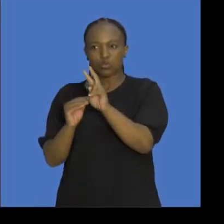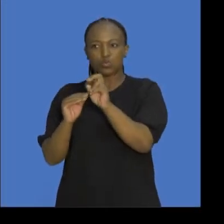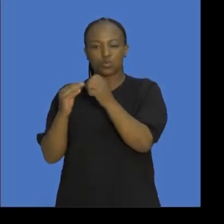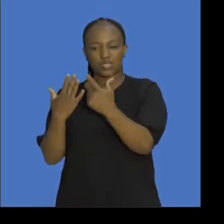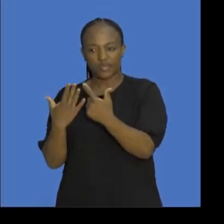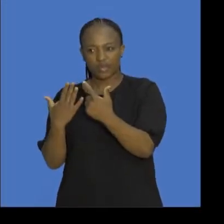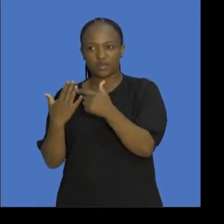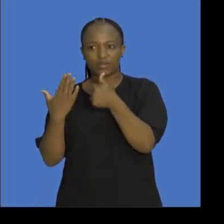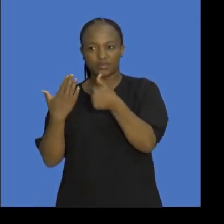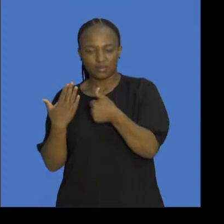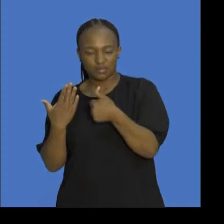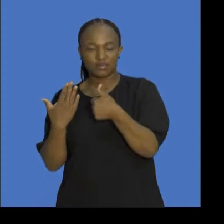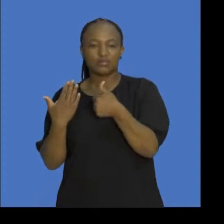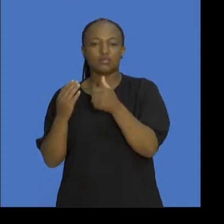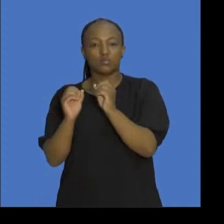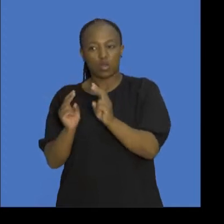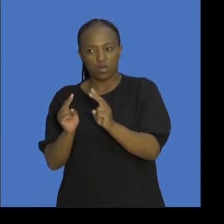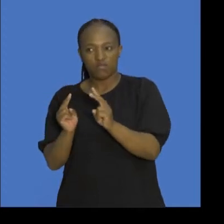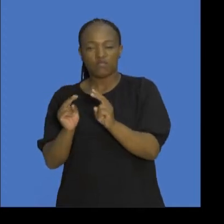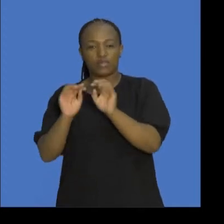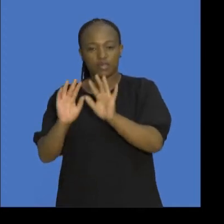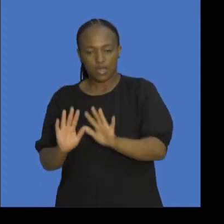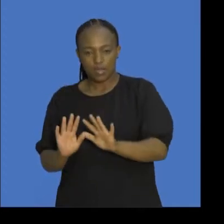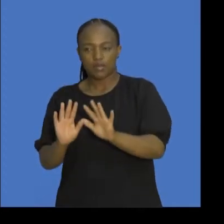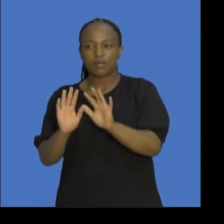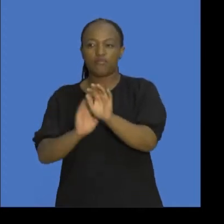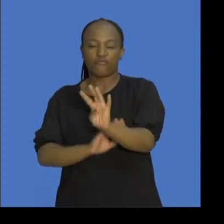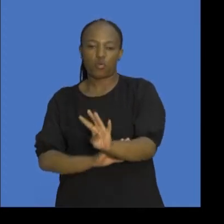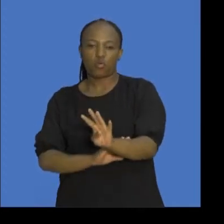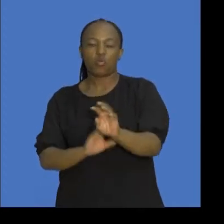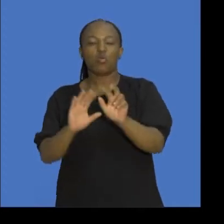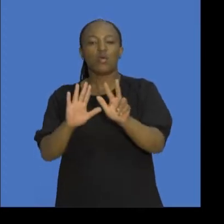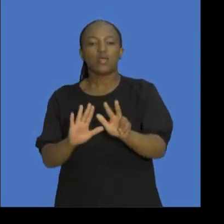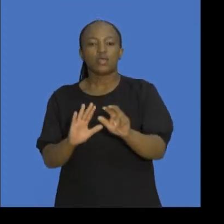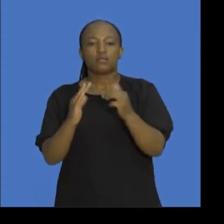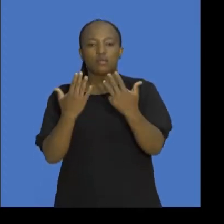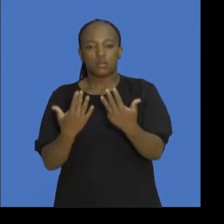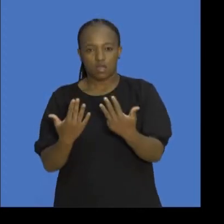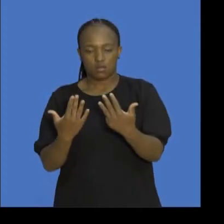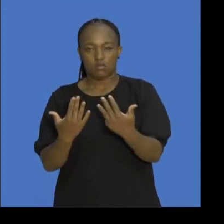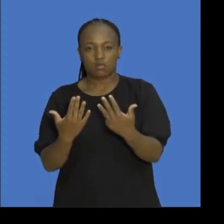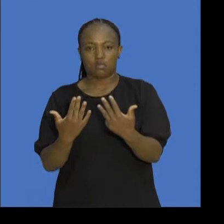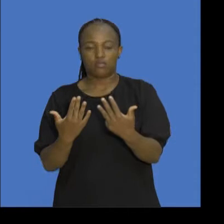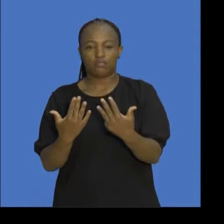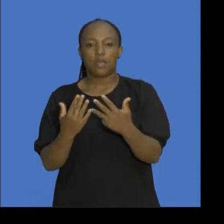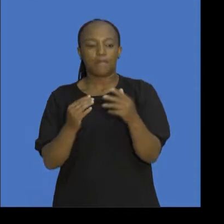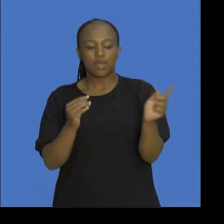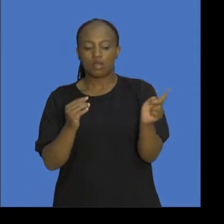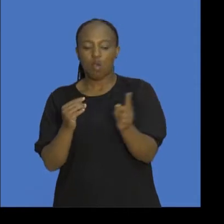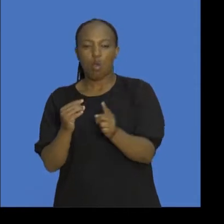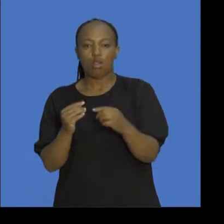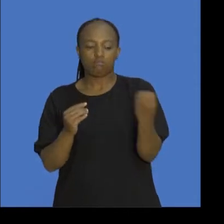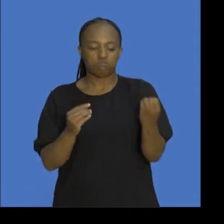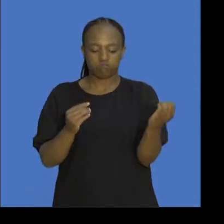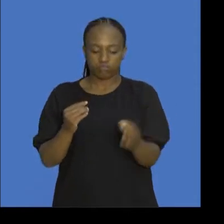then 7, 6, 12, 10, 4, 8, 9, which is our 10th